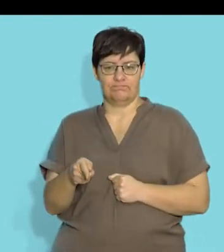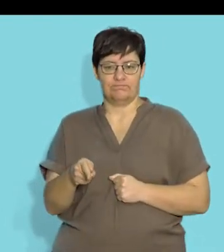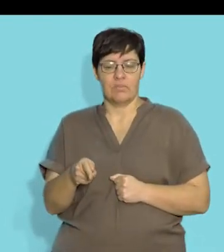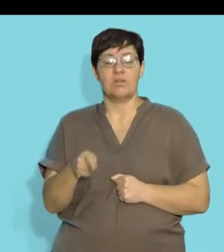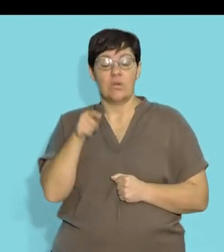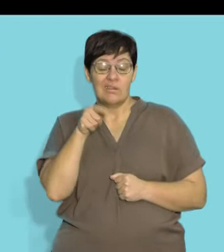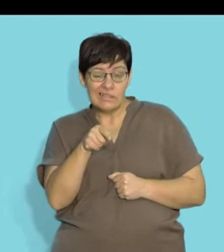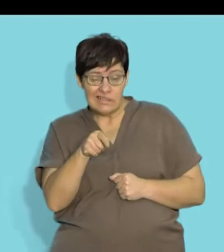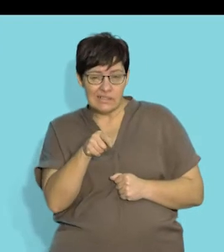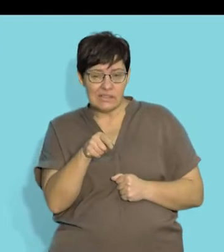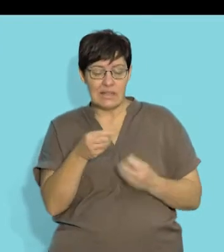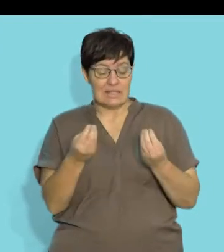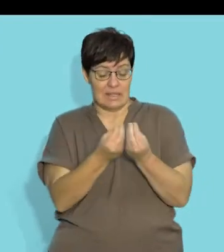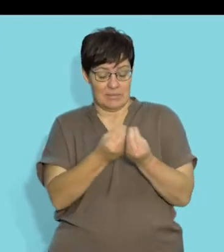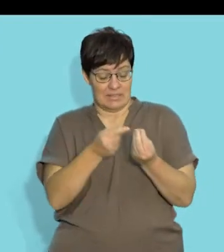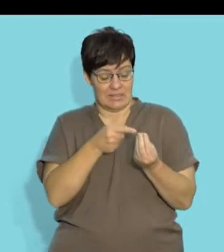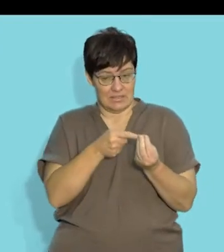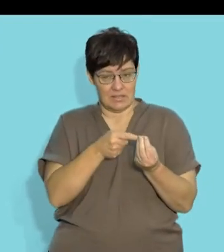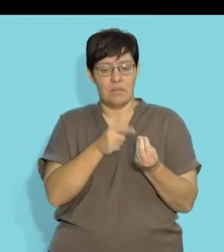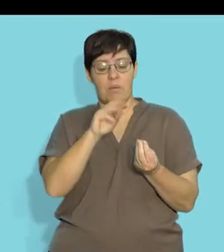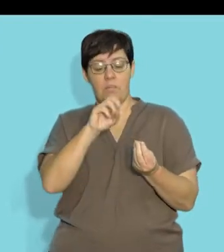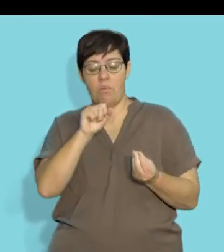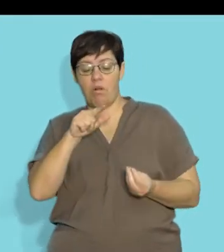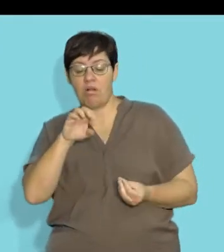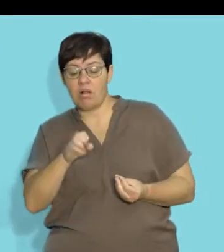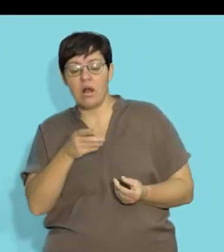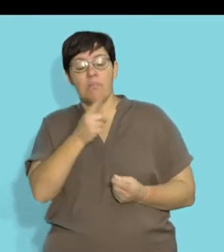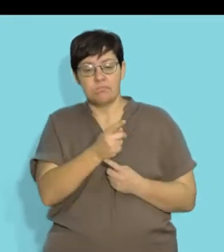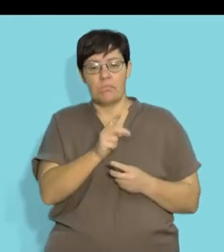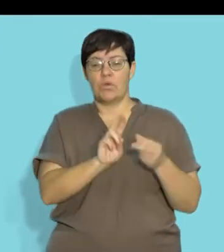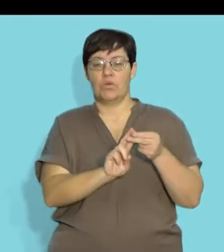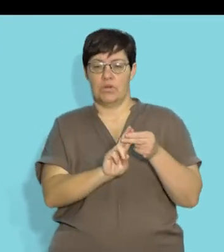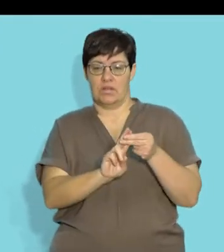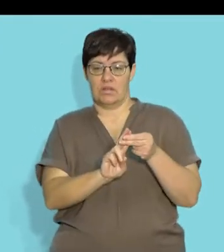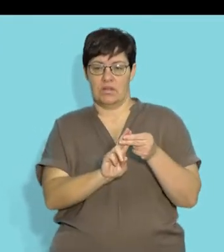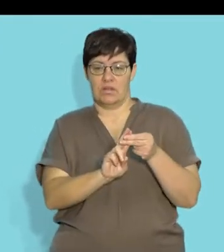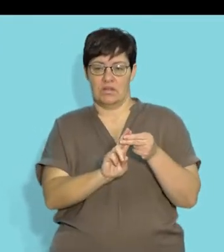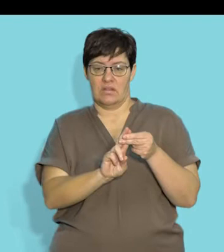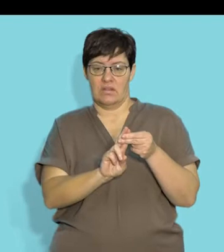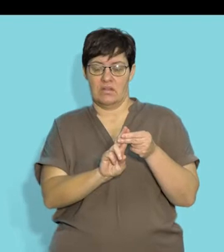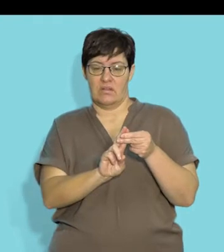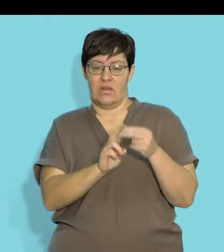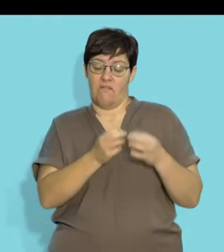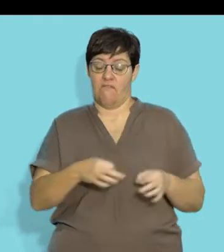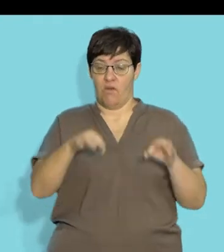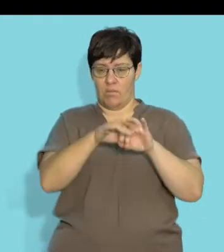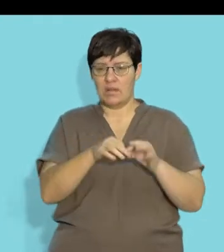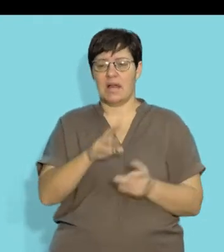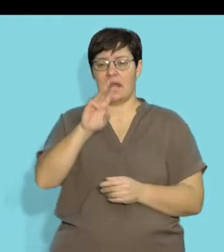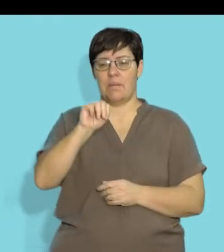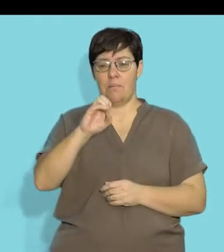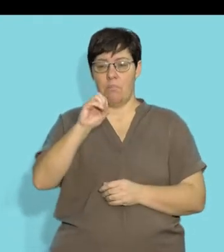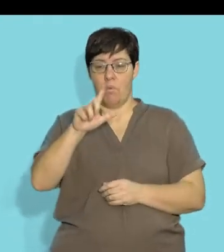of a substance gives us the moles of substance per unit volume of a solution. So that's the SI unit. So